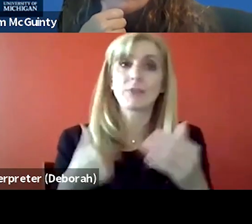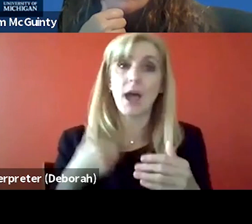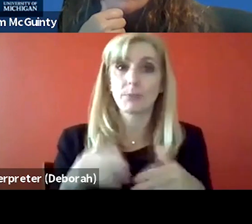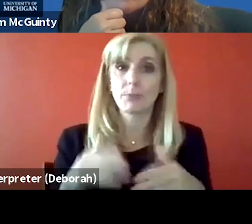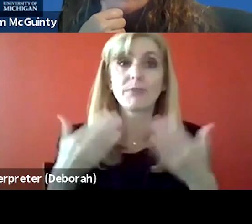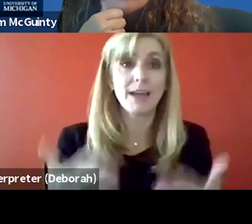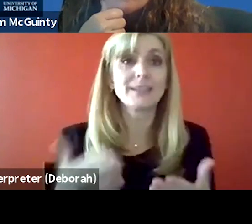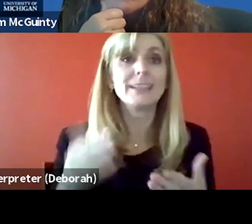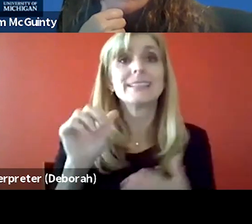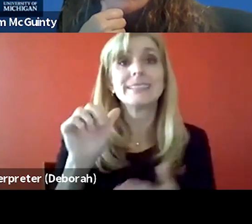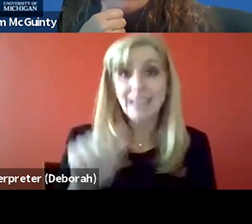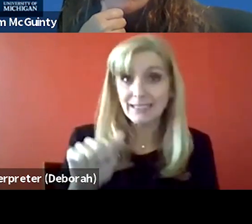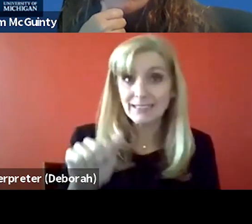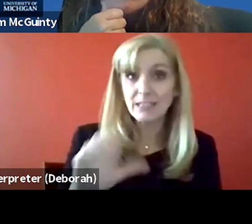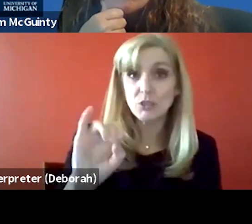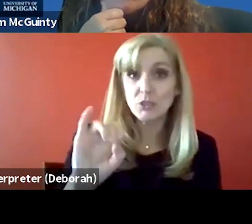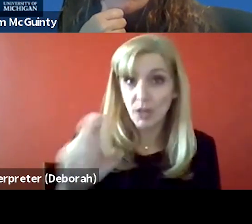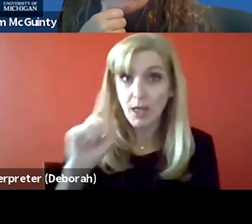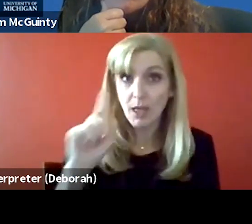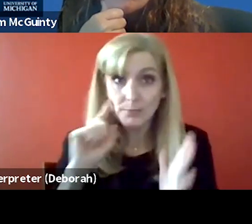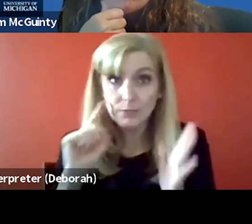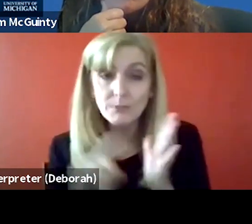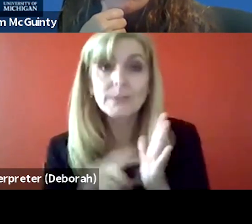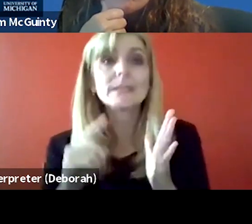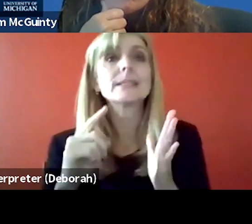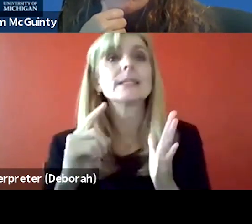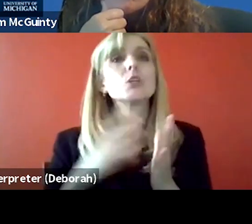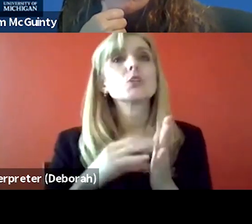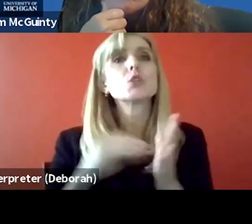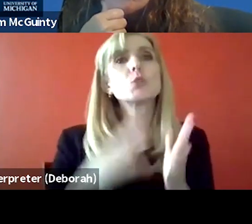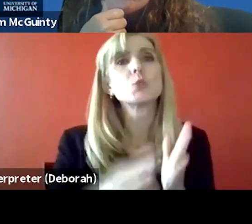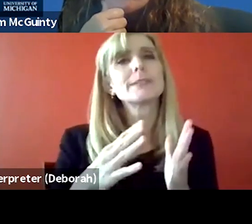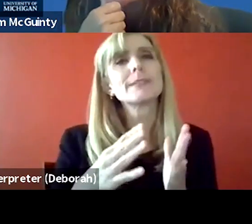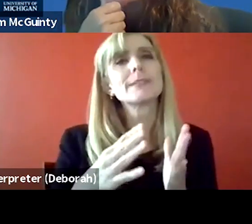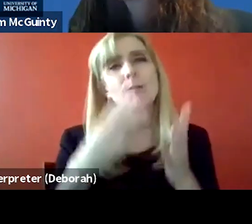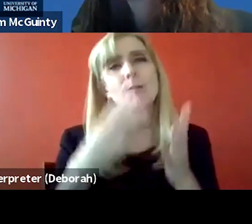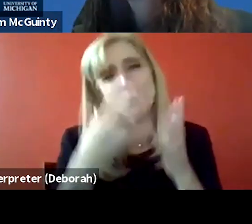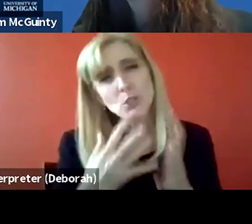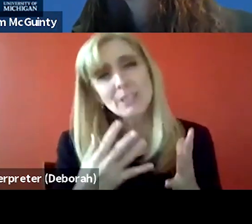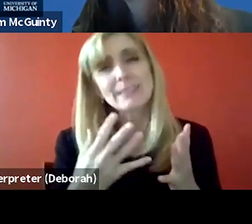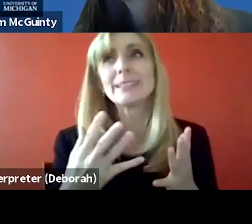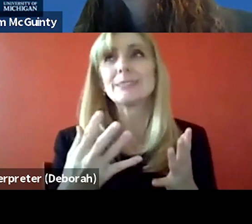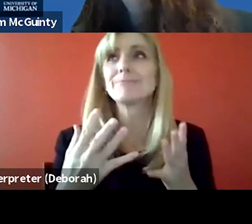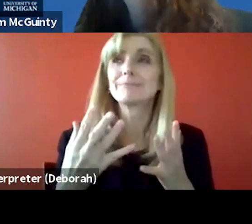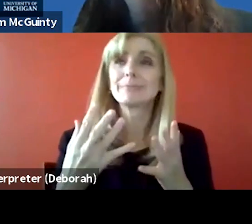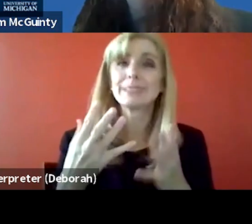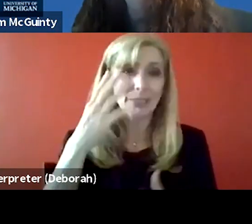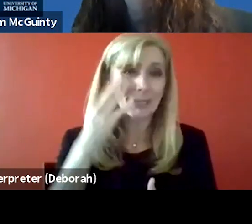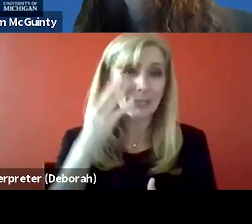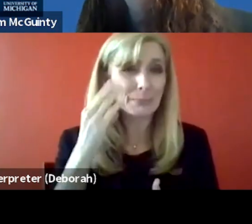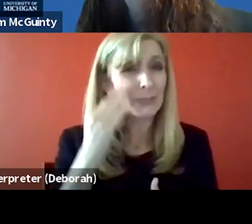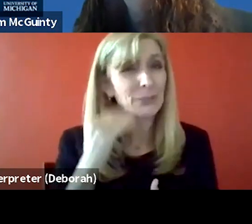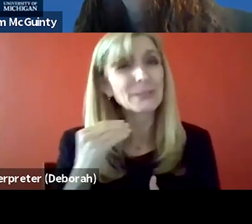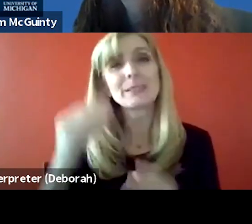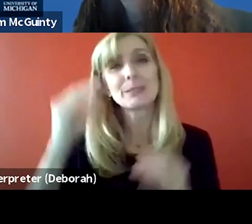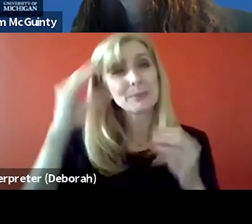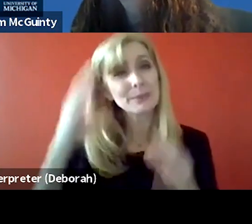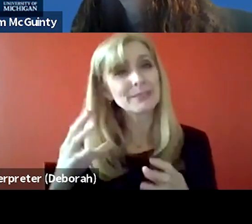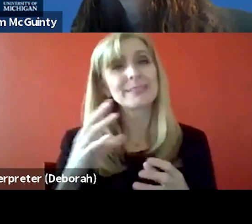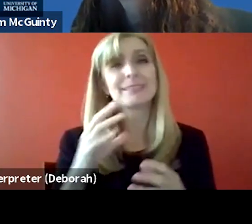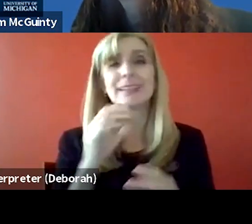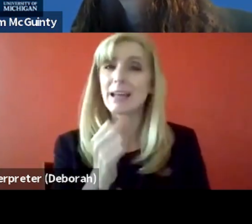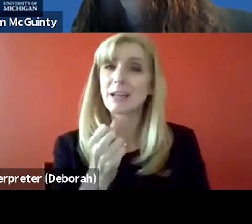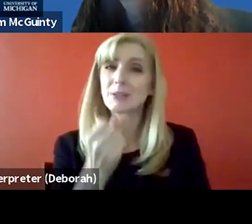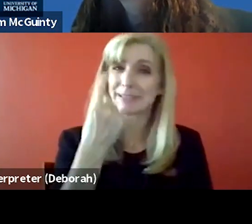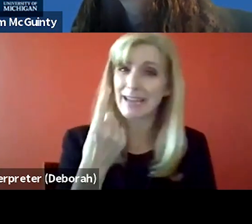Chanel observed, students are sometimes unfortunately like subject to professors' discretion about